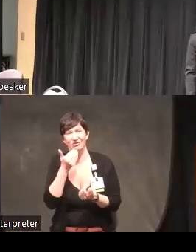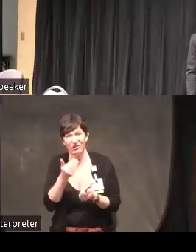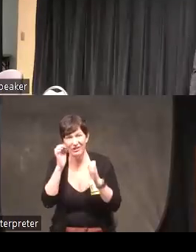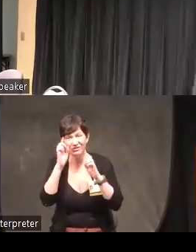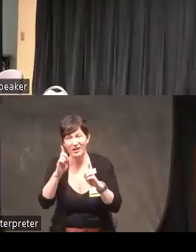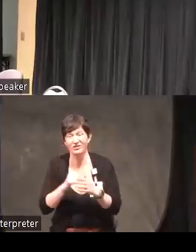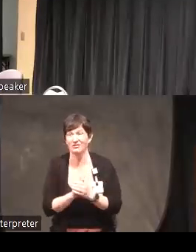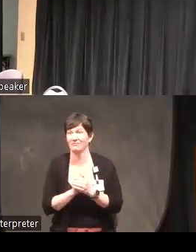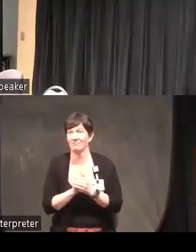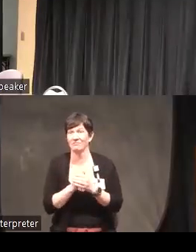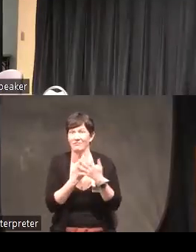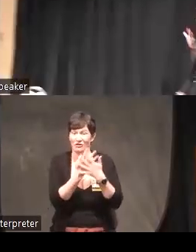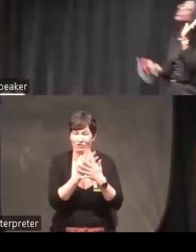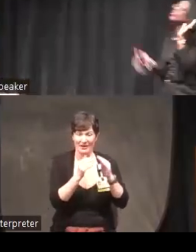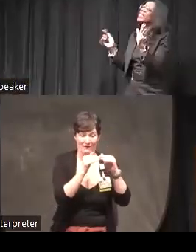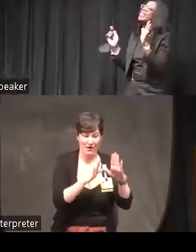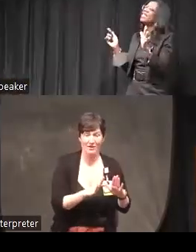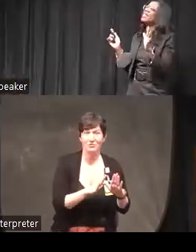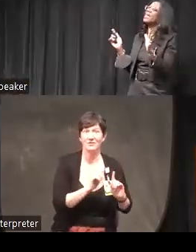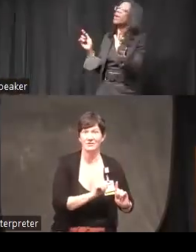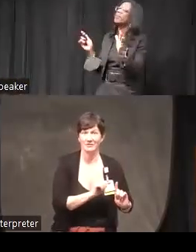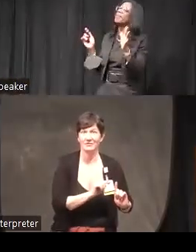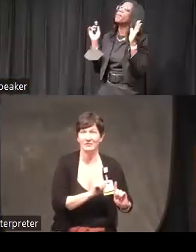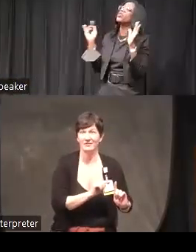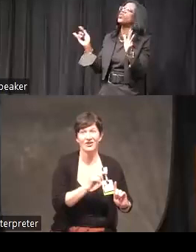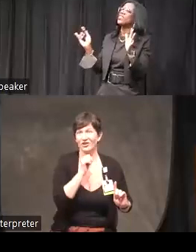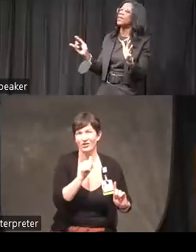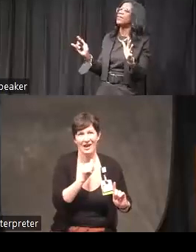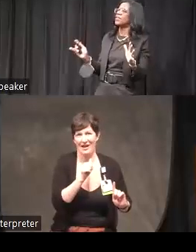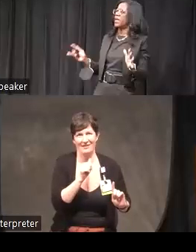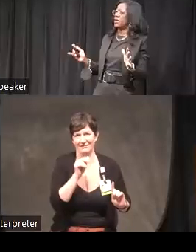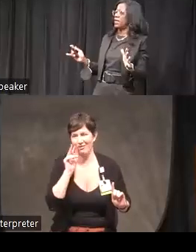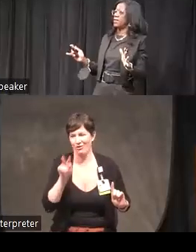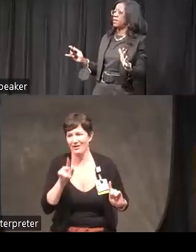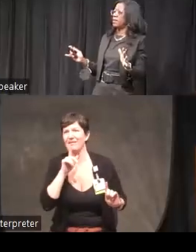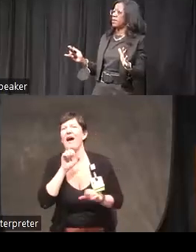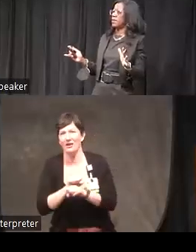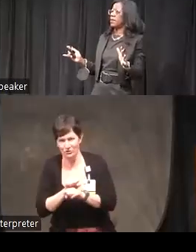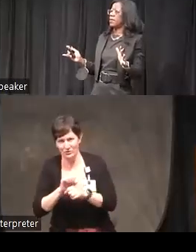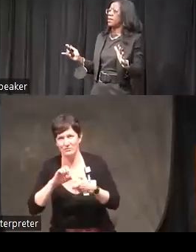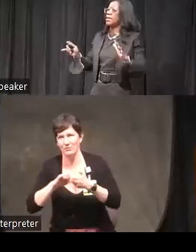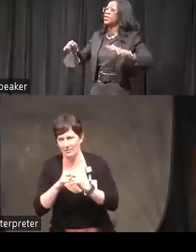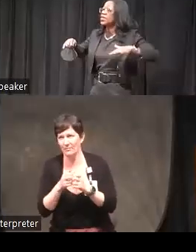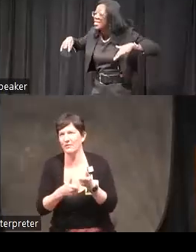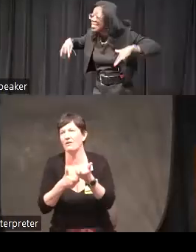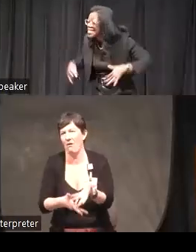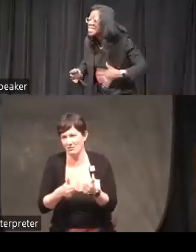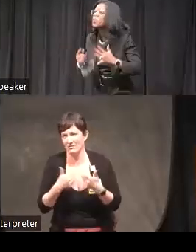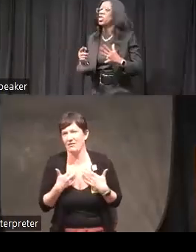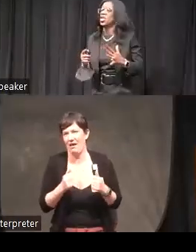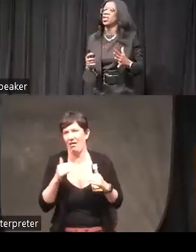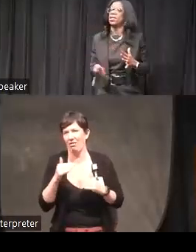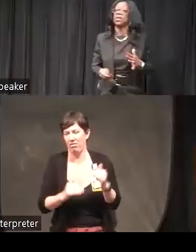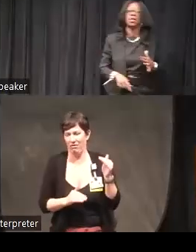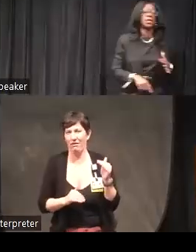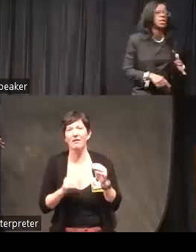for housing, if you're not screening for affordability, you're really not looking at the problem that produces health disparity. There's a deeper